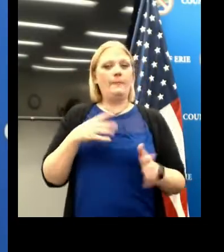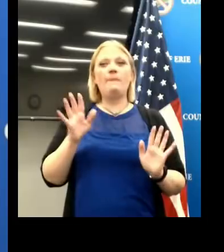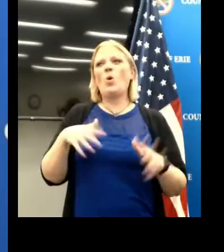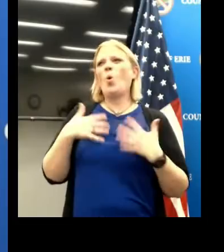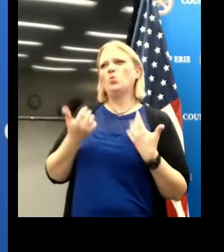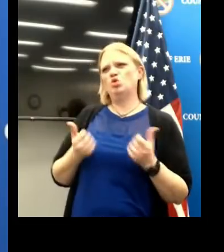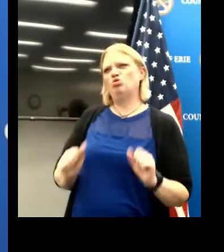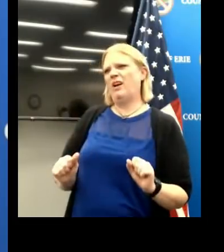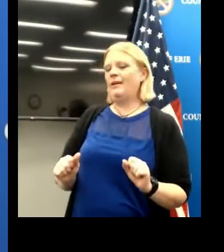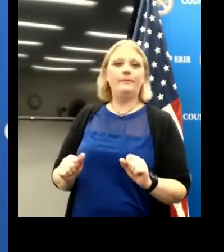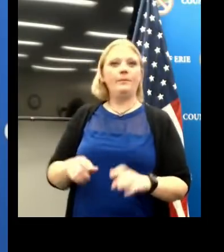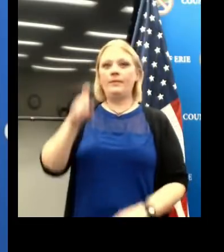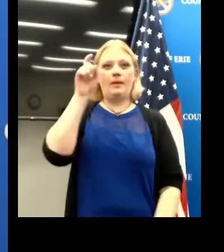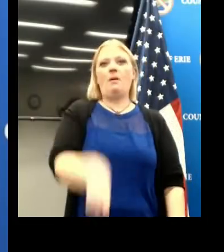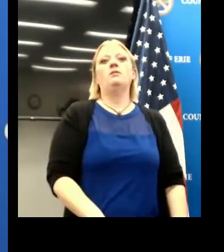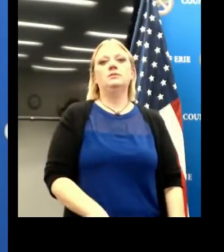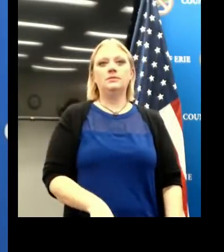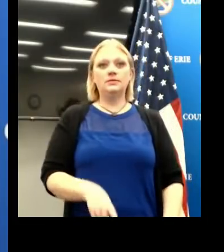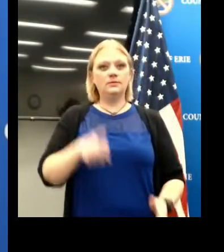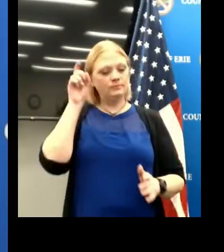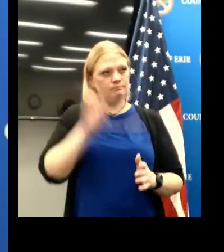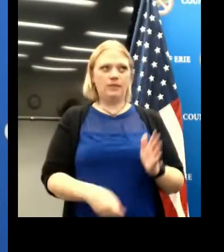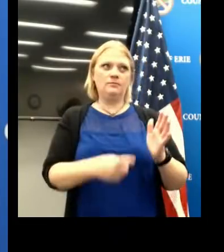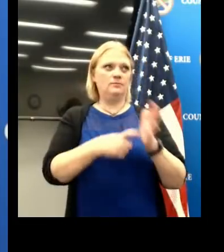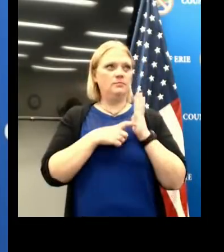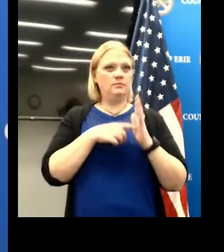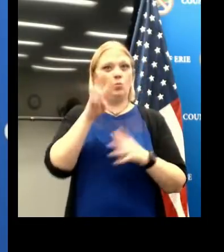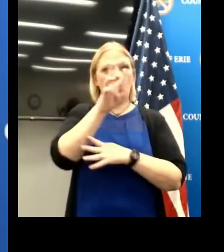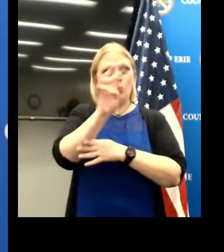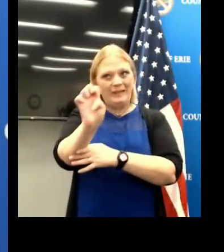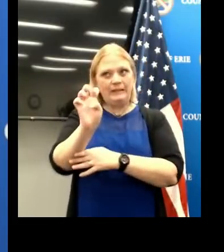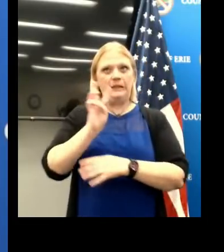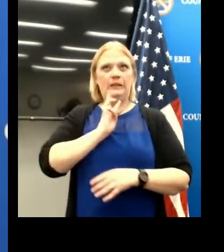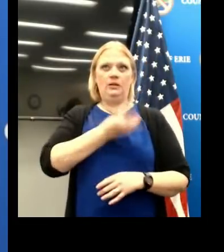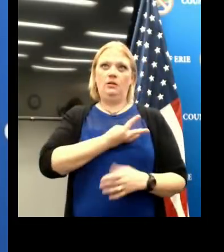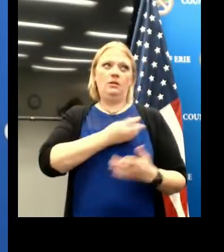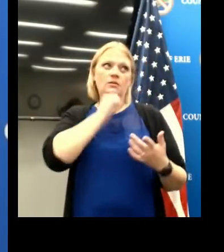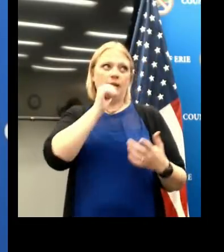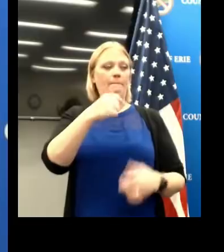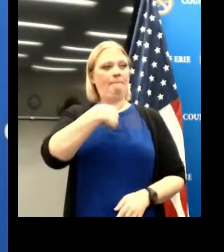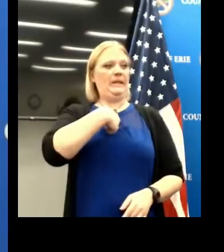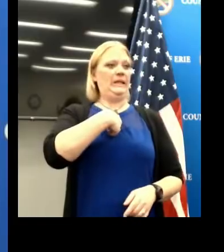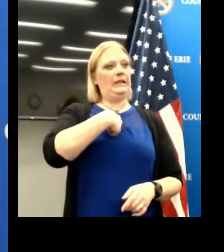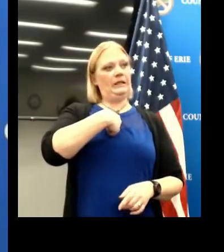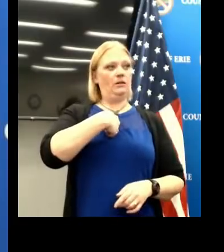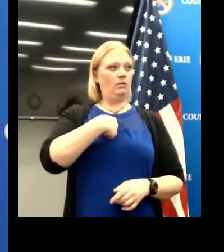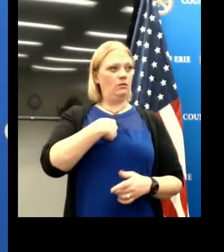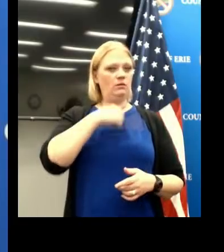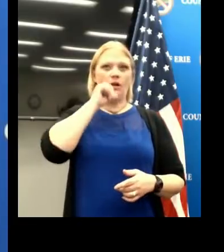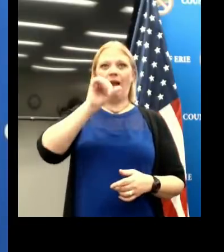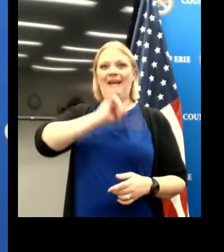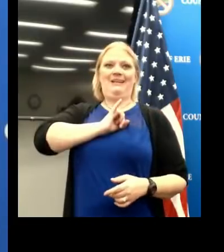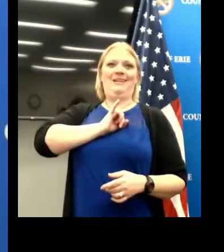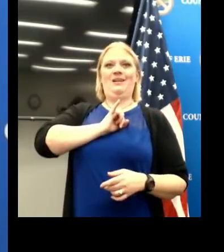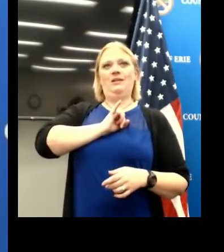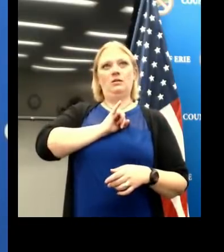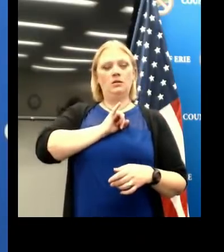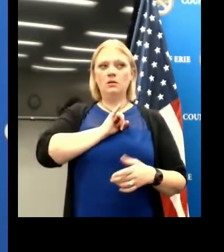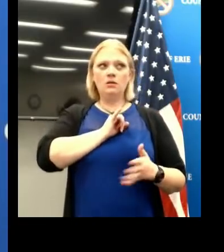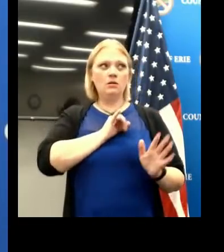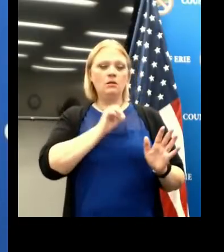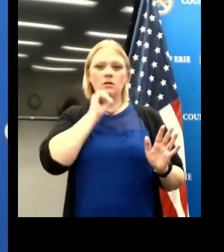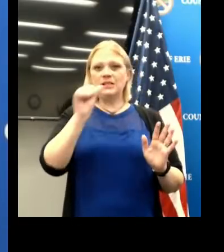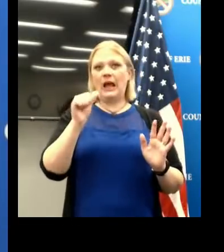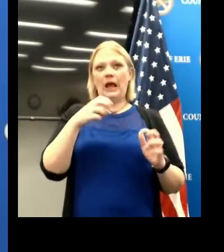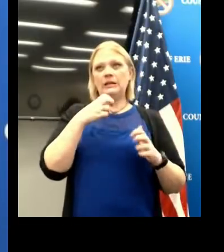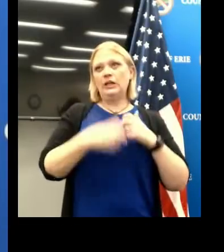We have to do better. We must do better, and it is a we. It's not a me. It is not an I. This is not an